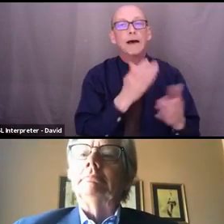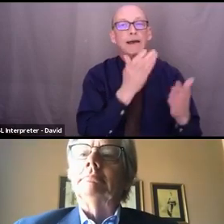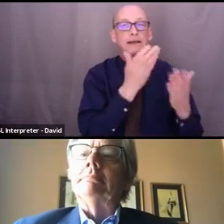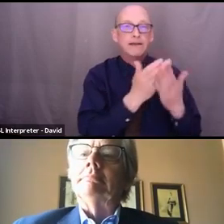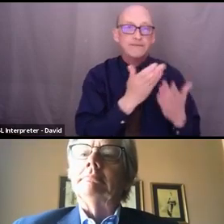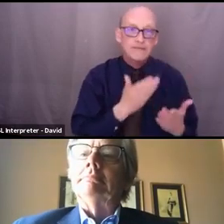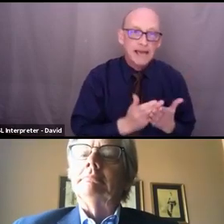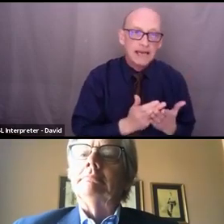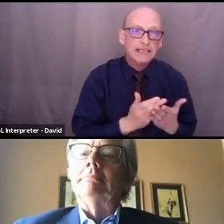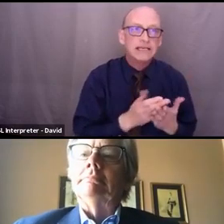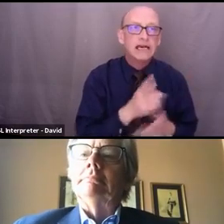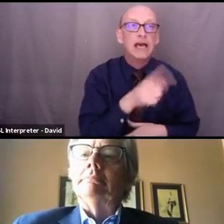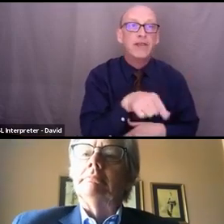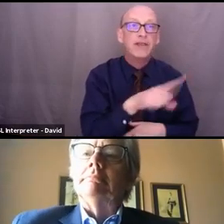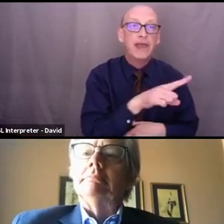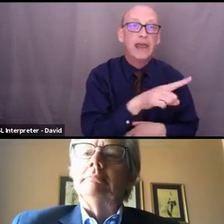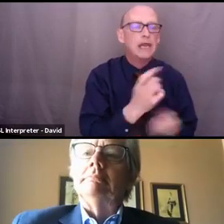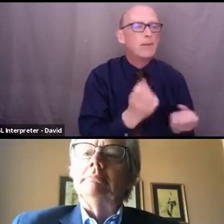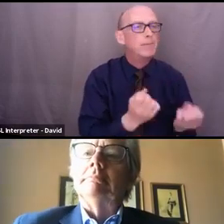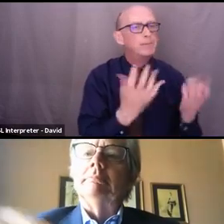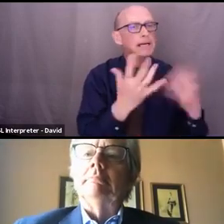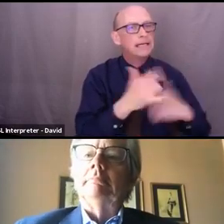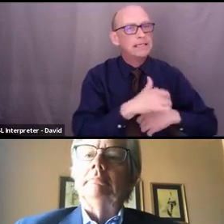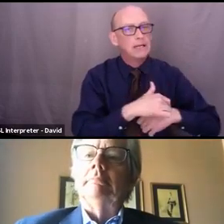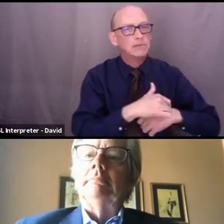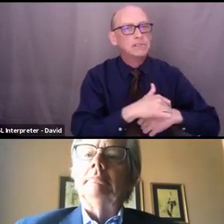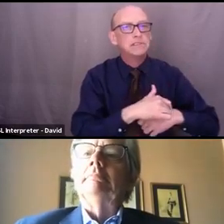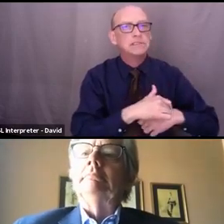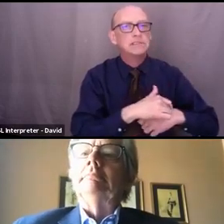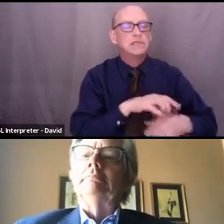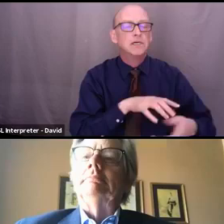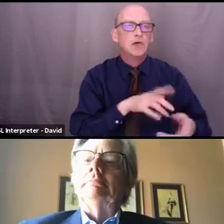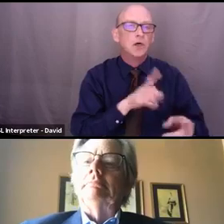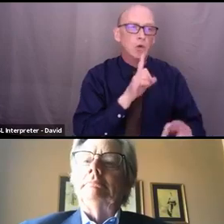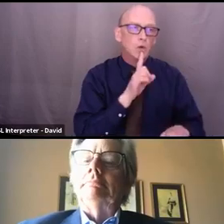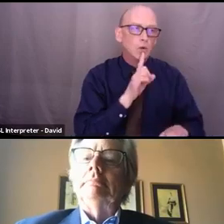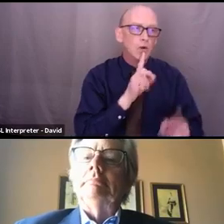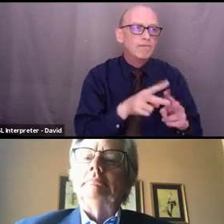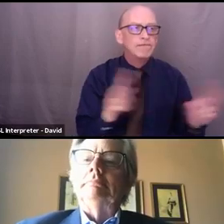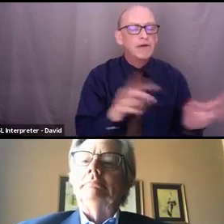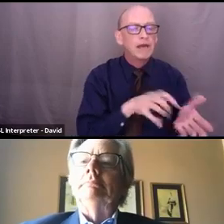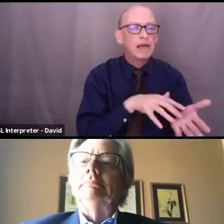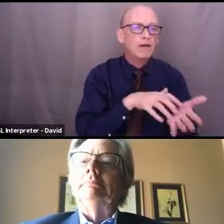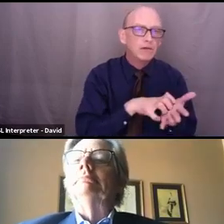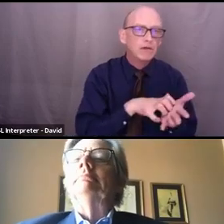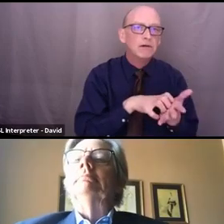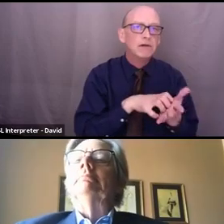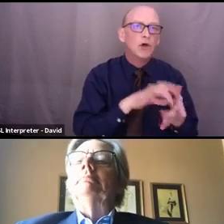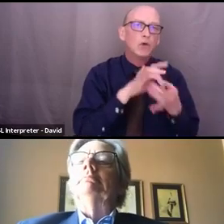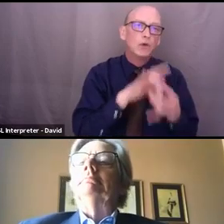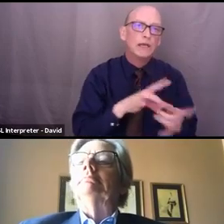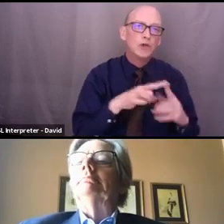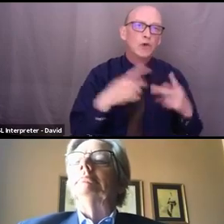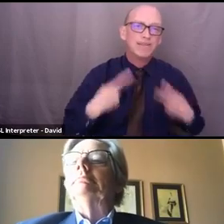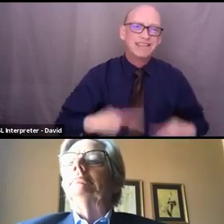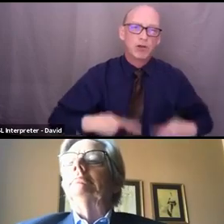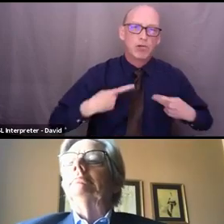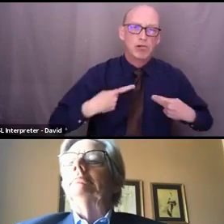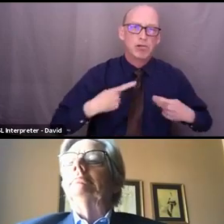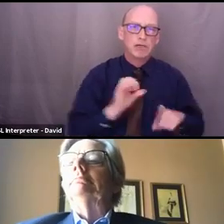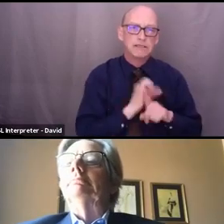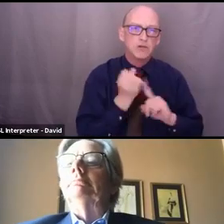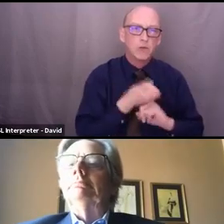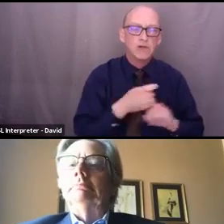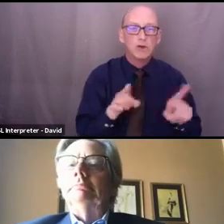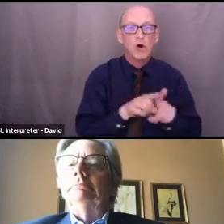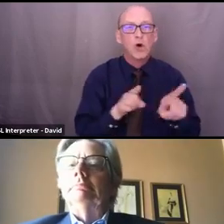fact that they are many times very vulnerable based on their physical conditions. We also know that one